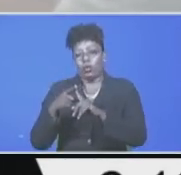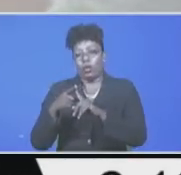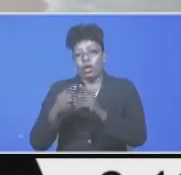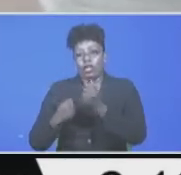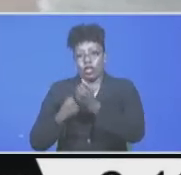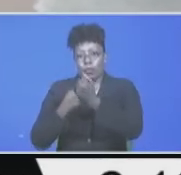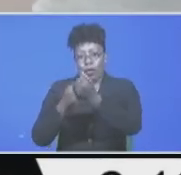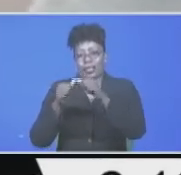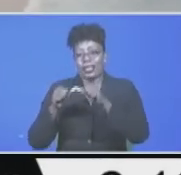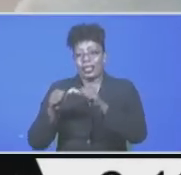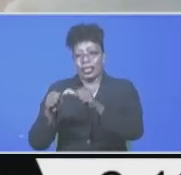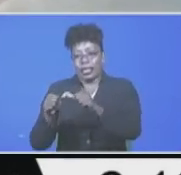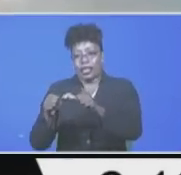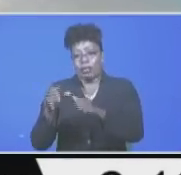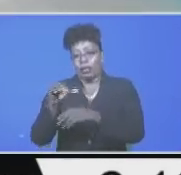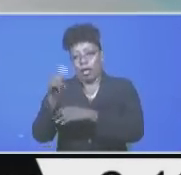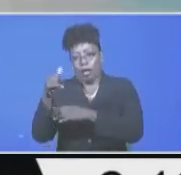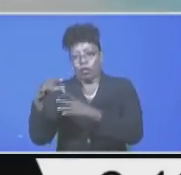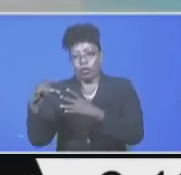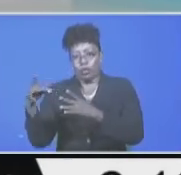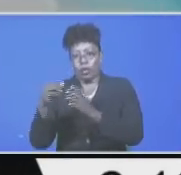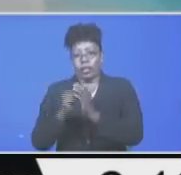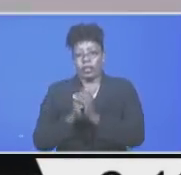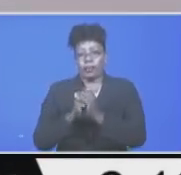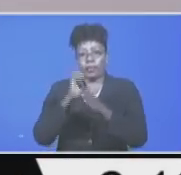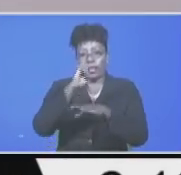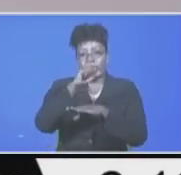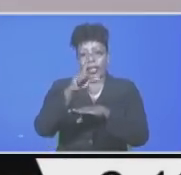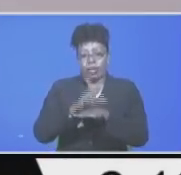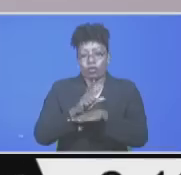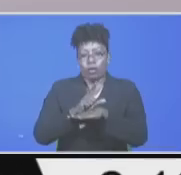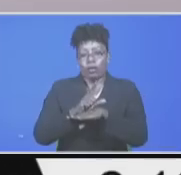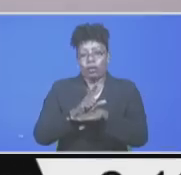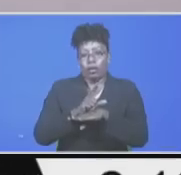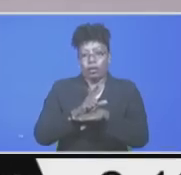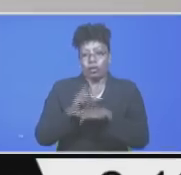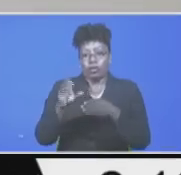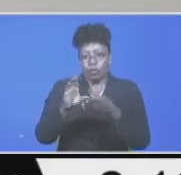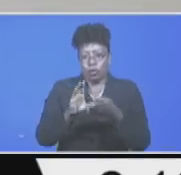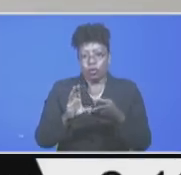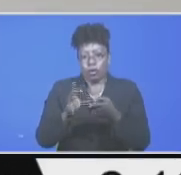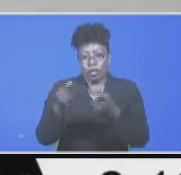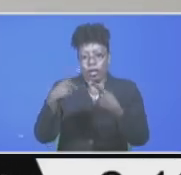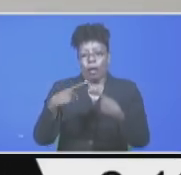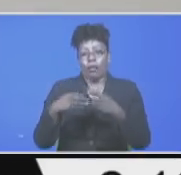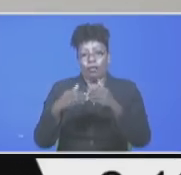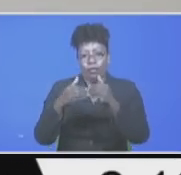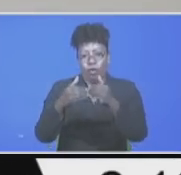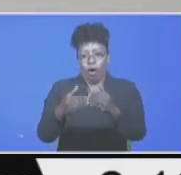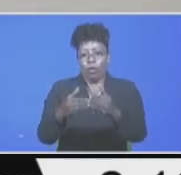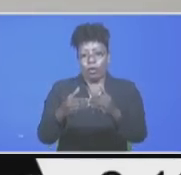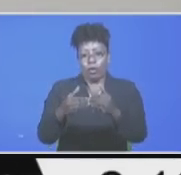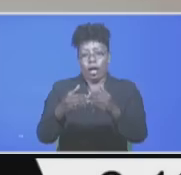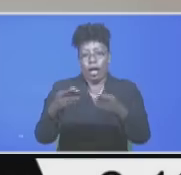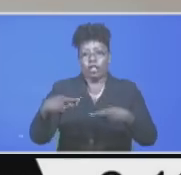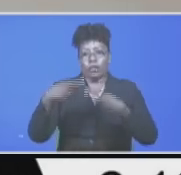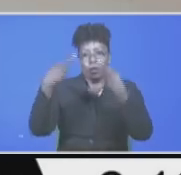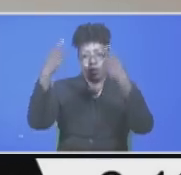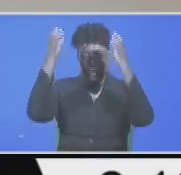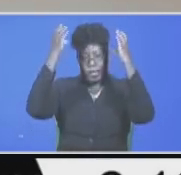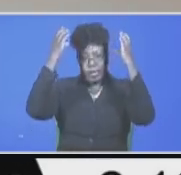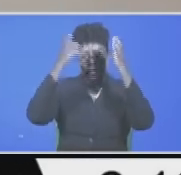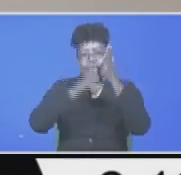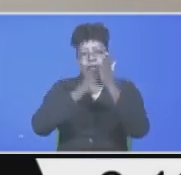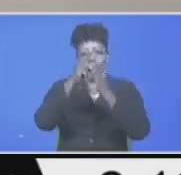development option. Students from the Central Eleuthera High School are the newest group from the island to come forward and oppose the Disney development of the